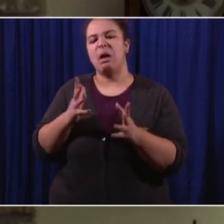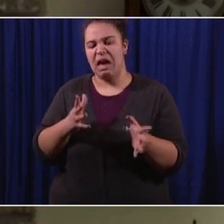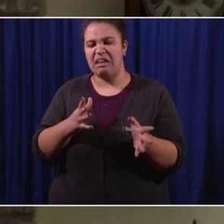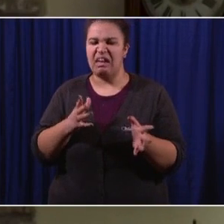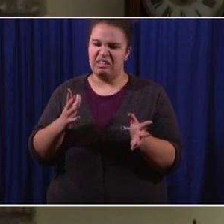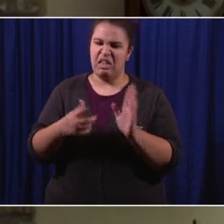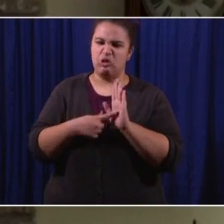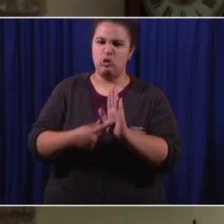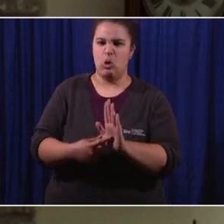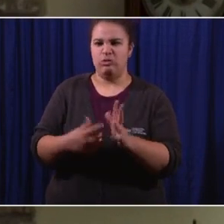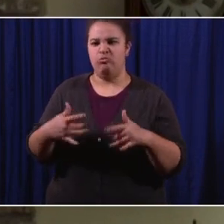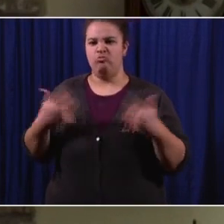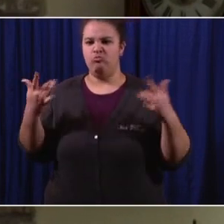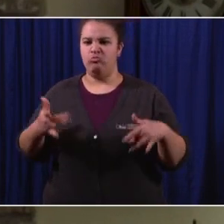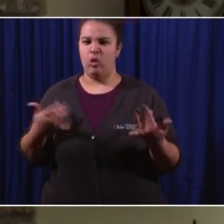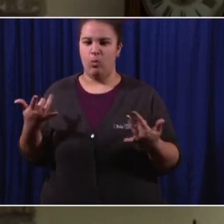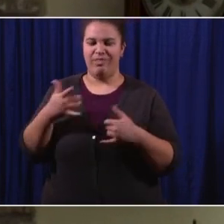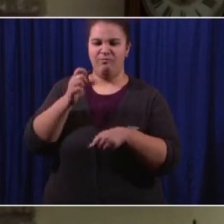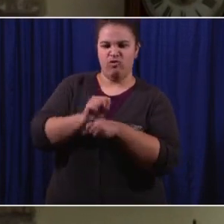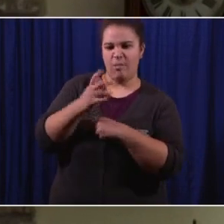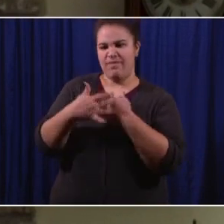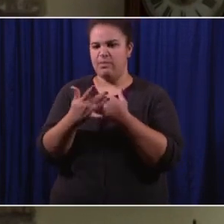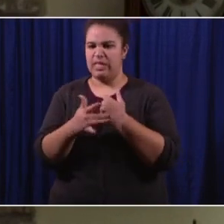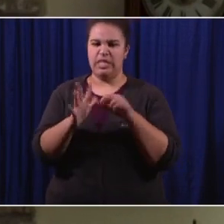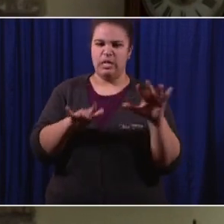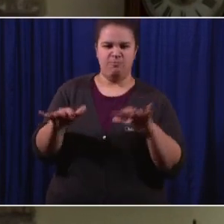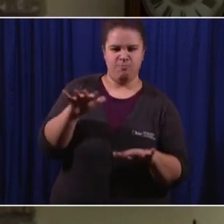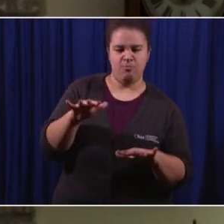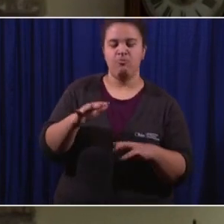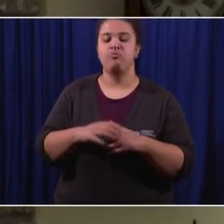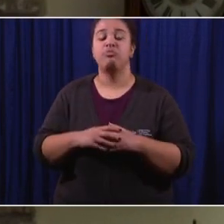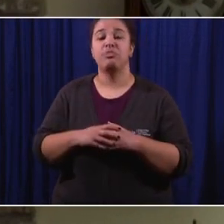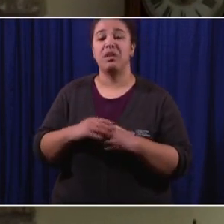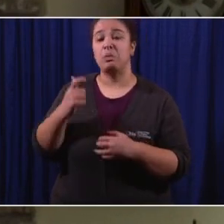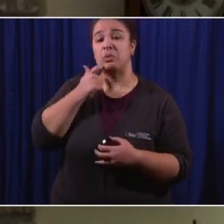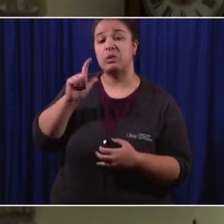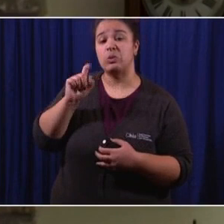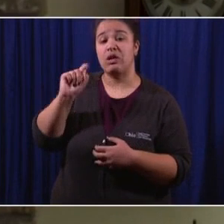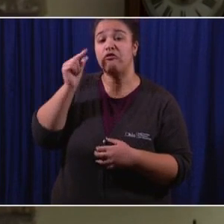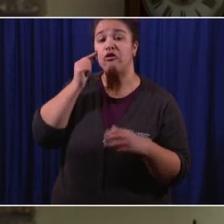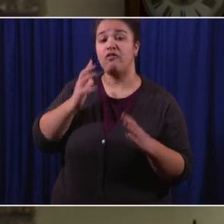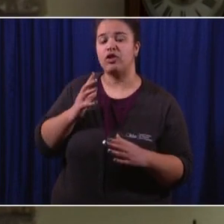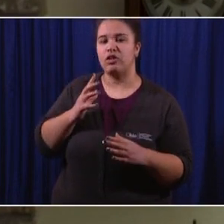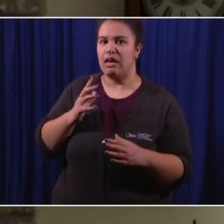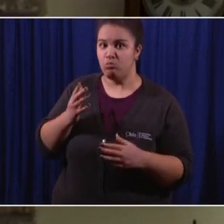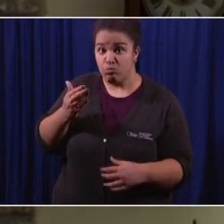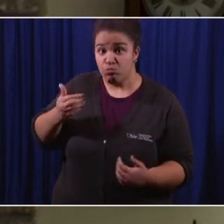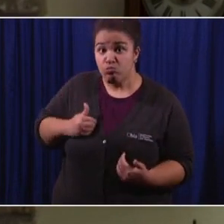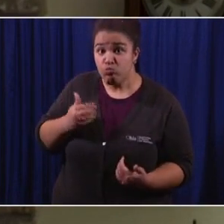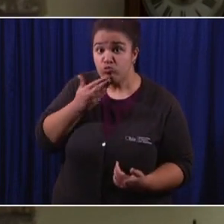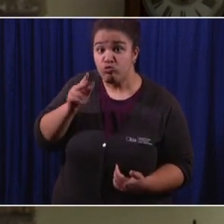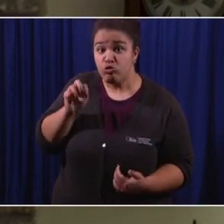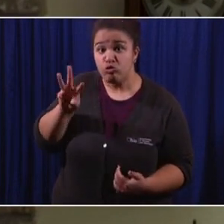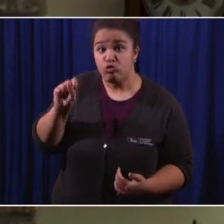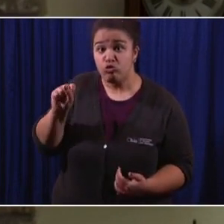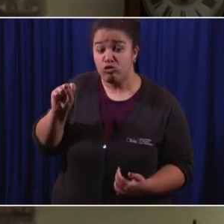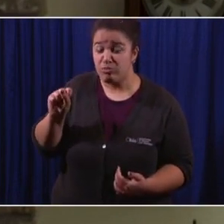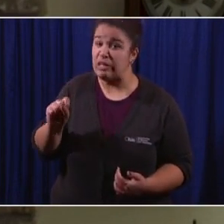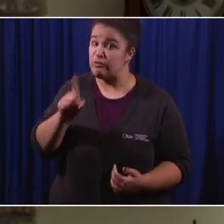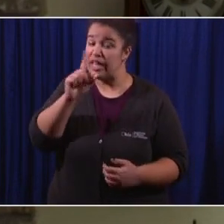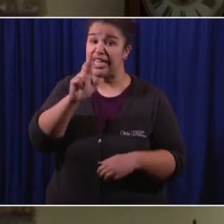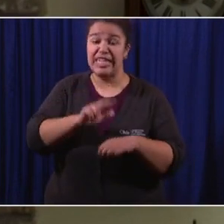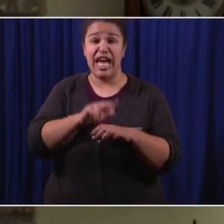situation. And Lieutenant Governor talked about some good news, but, nationally, 40,000 workers in the